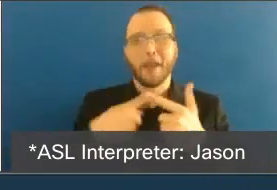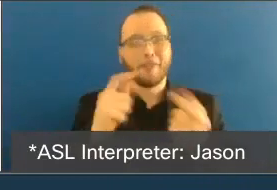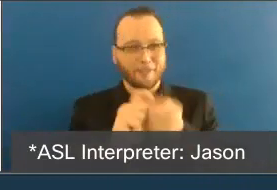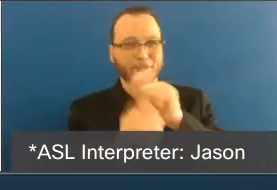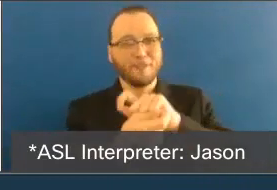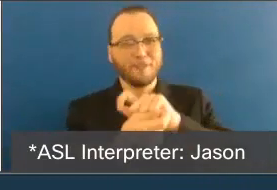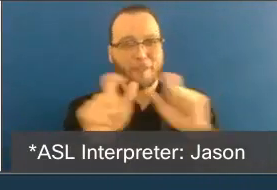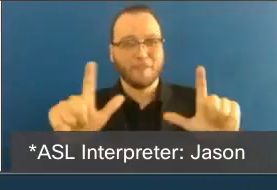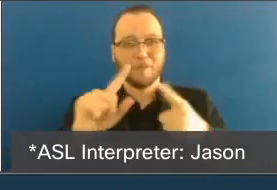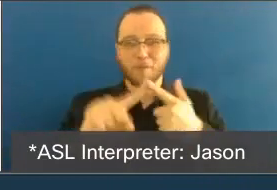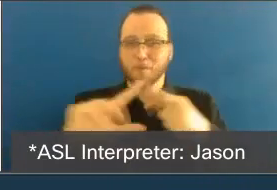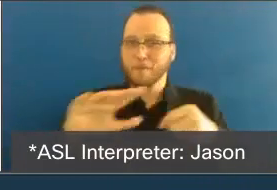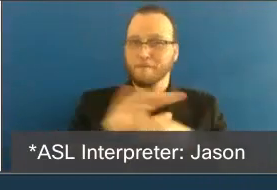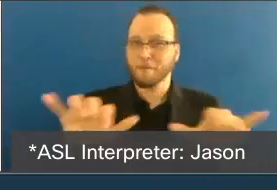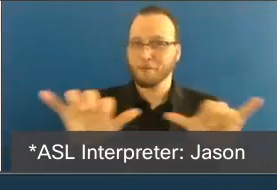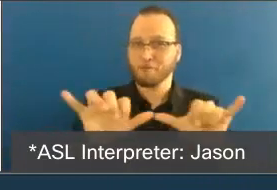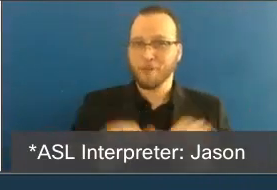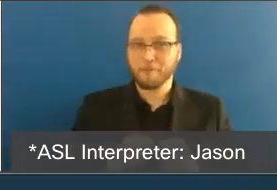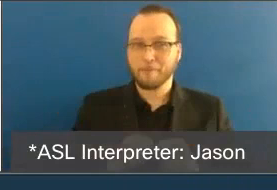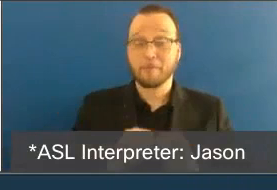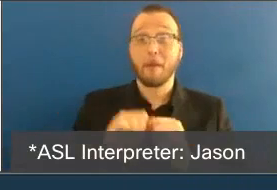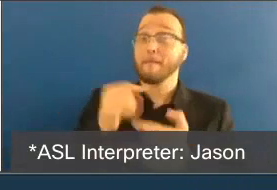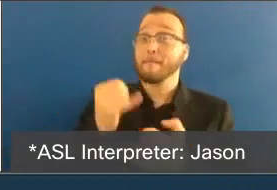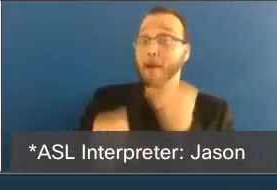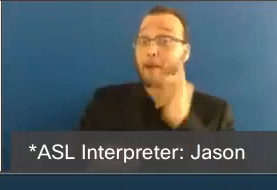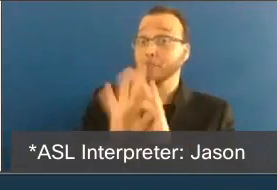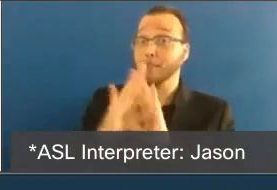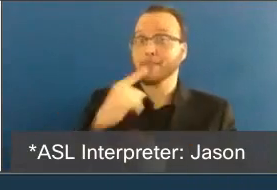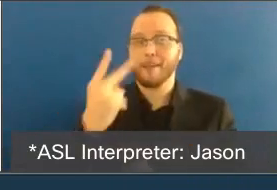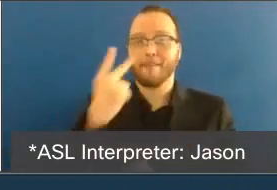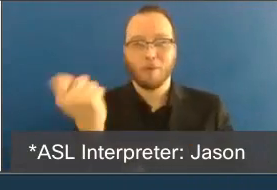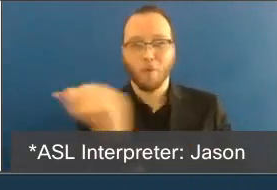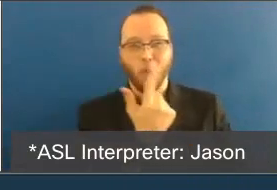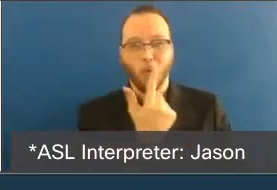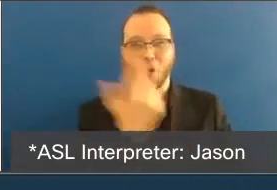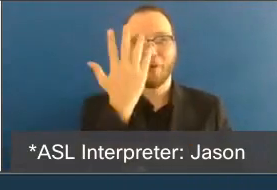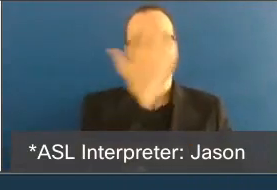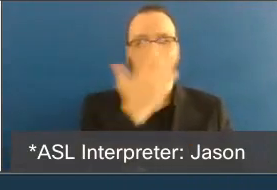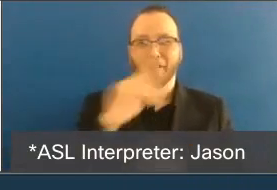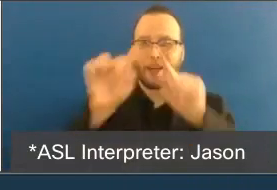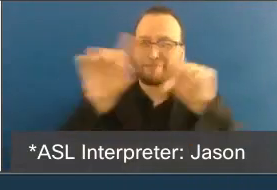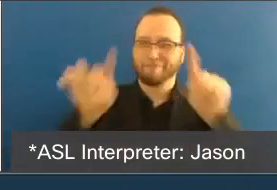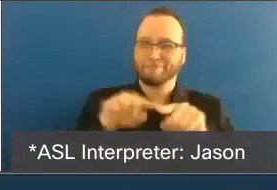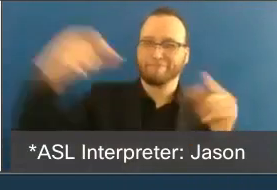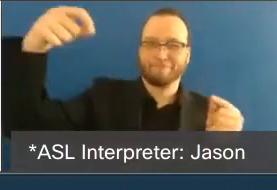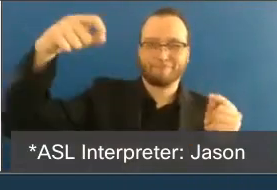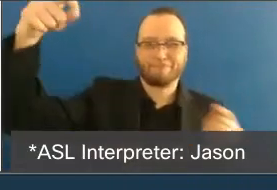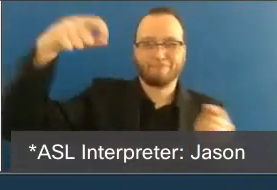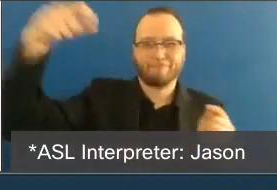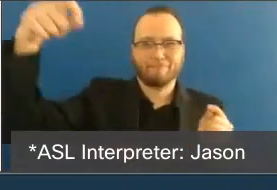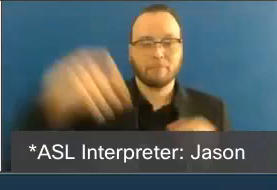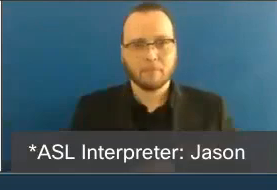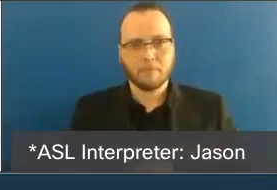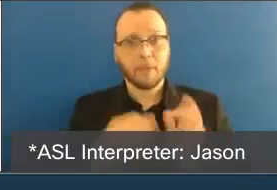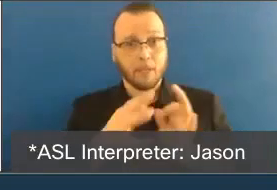screen. Finally, select View All. This icon looks like opposing edges of a rectangle. The